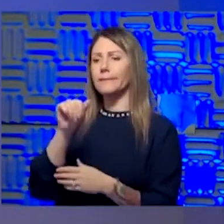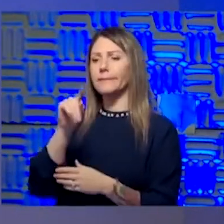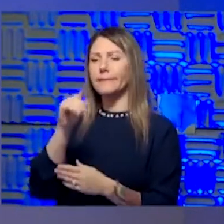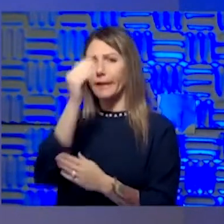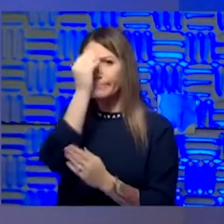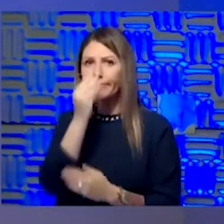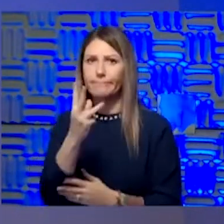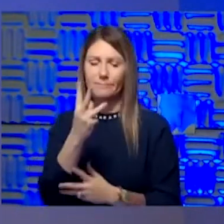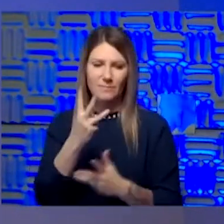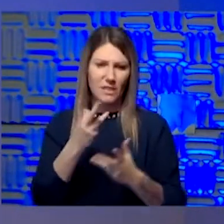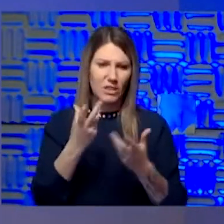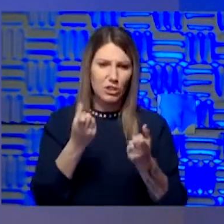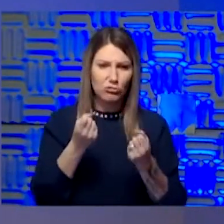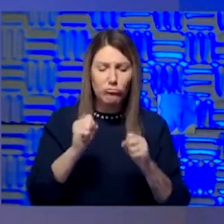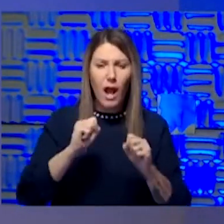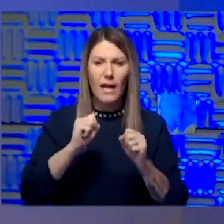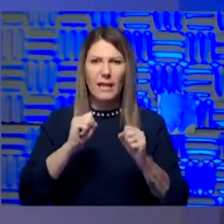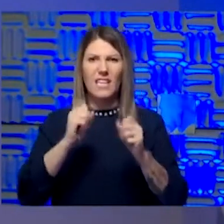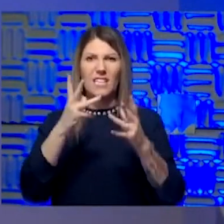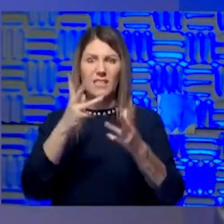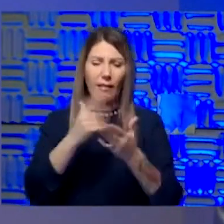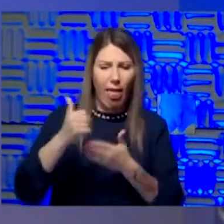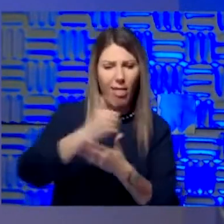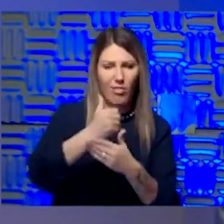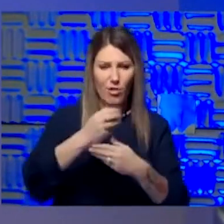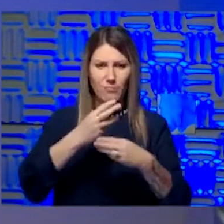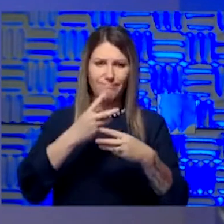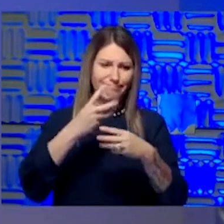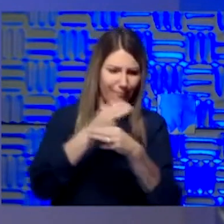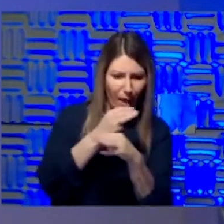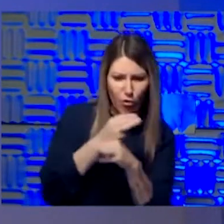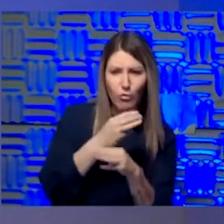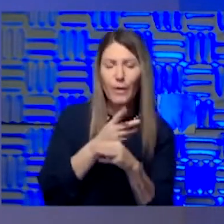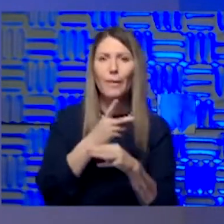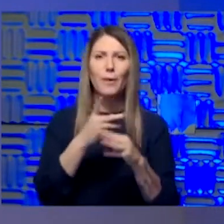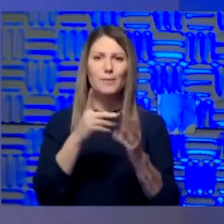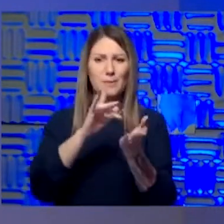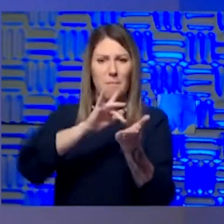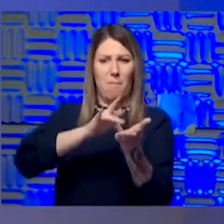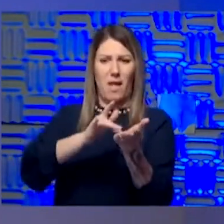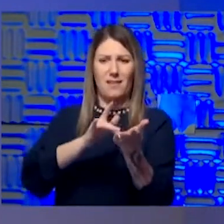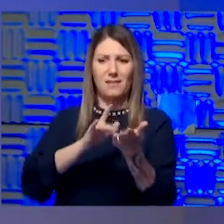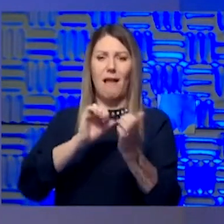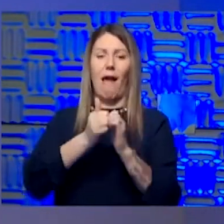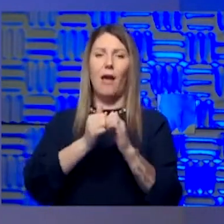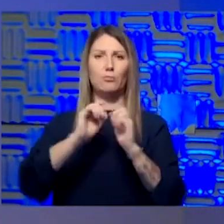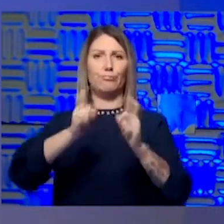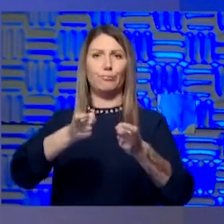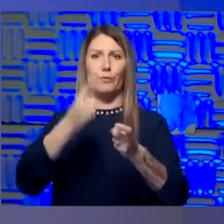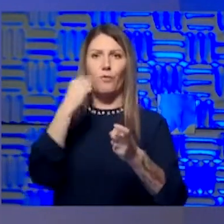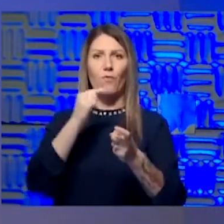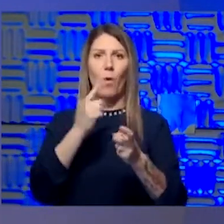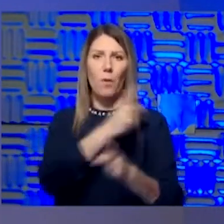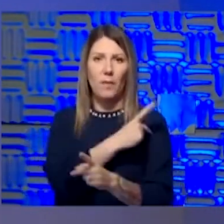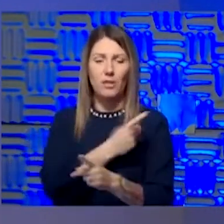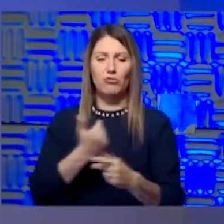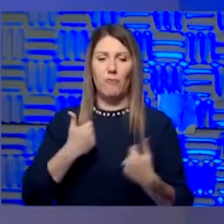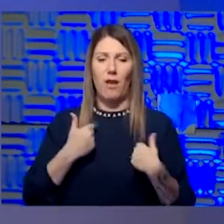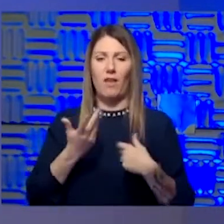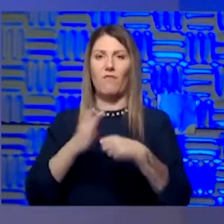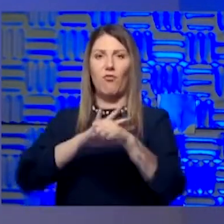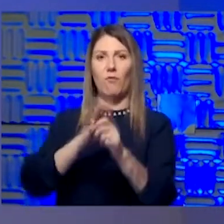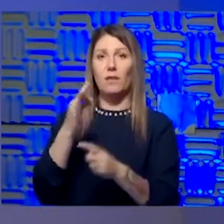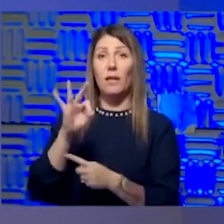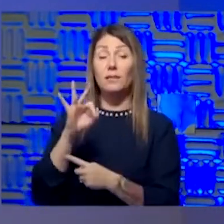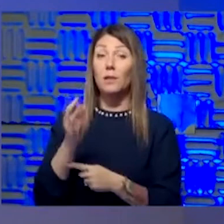together algorithms and criteria for giving drugs to people who have COVID-19. One of those drugs was